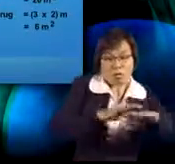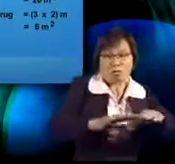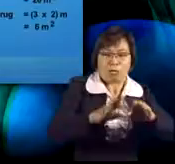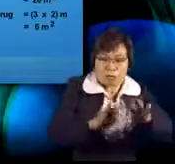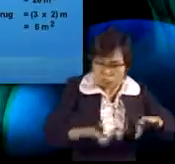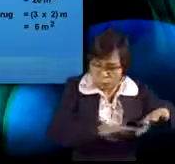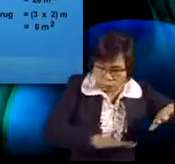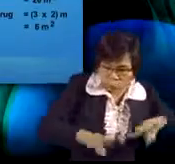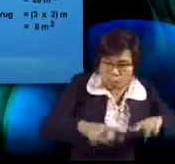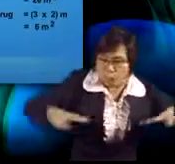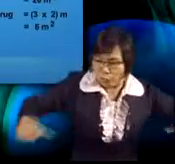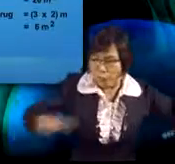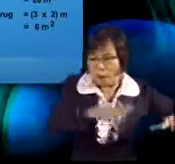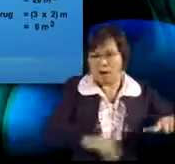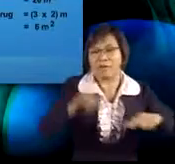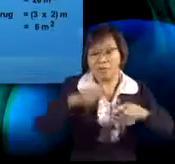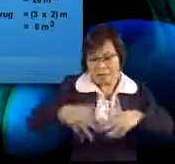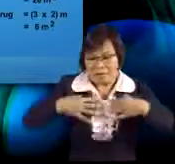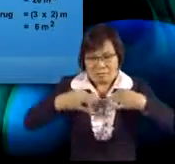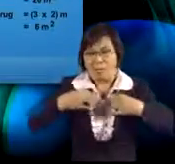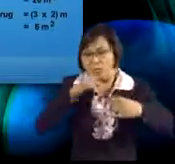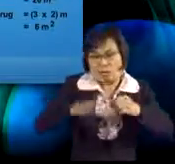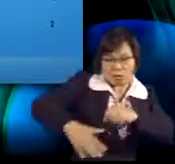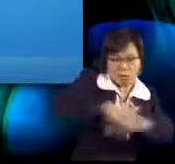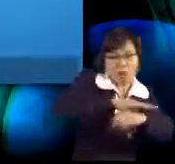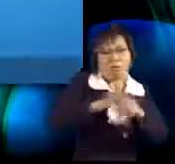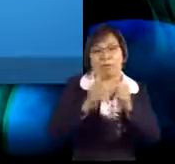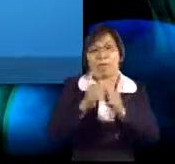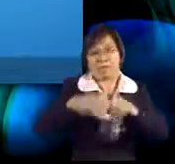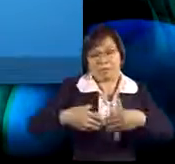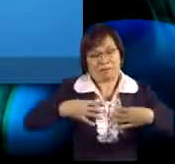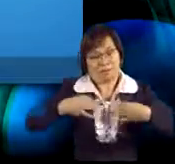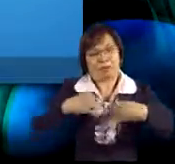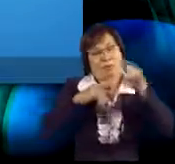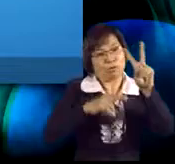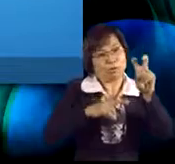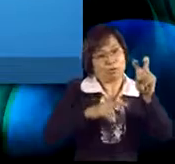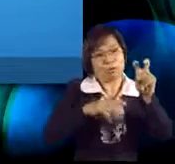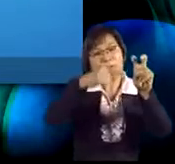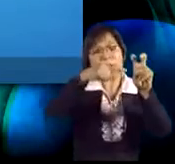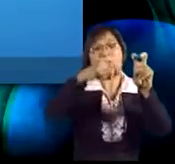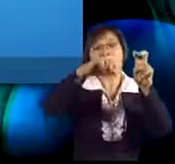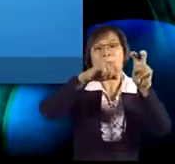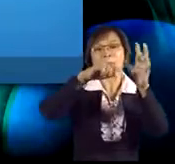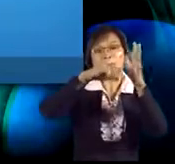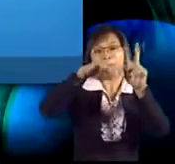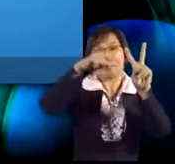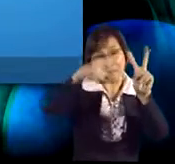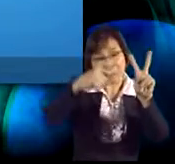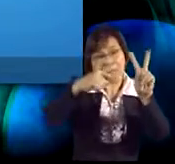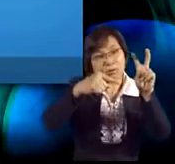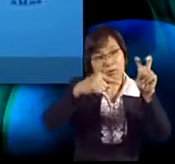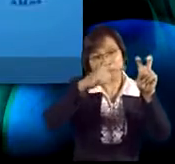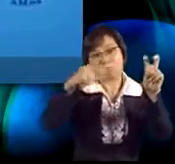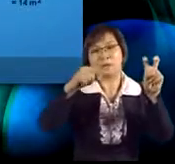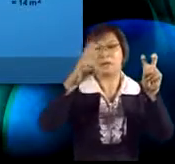area and the rug area to get the area not covered by the rug. 20 meters square subtracting 6 meters square